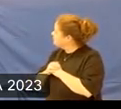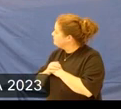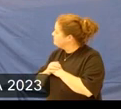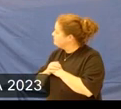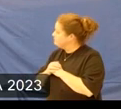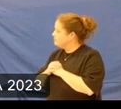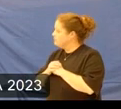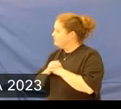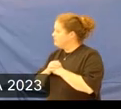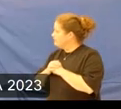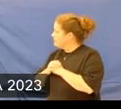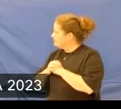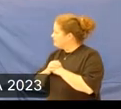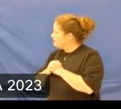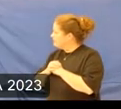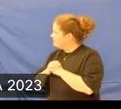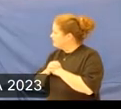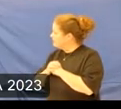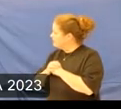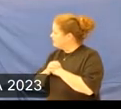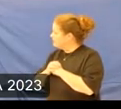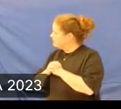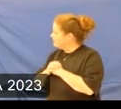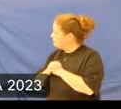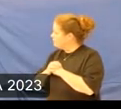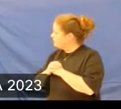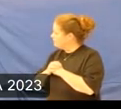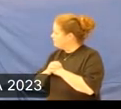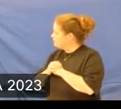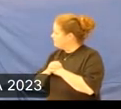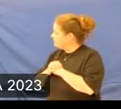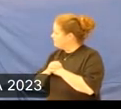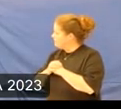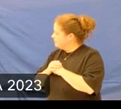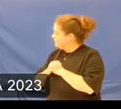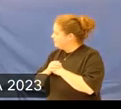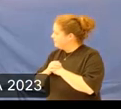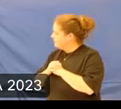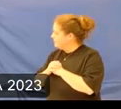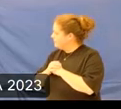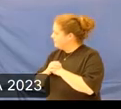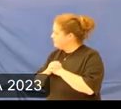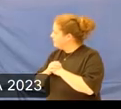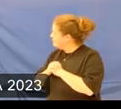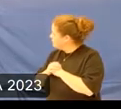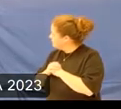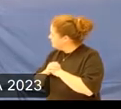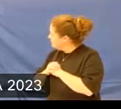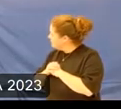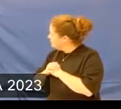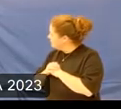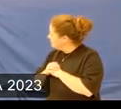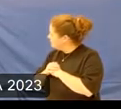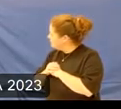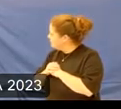of stuff going back. Supposing this could really be utilized by the speaker, and so that midway there's some kind of